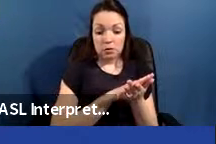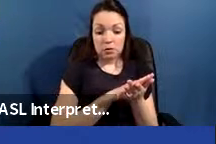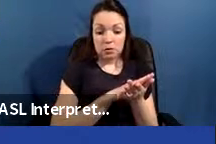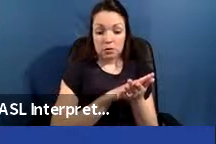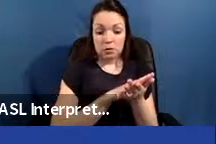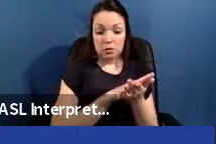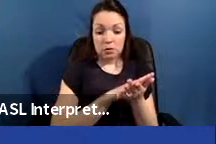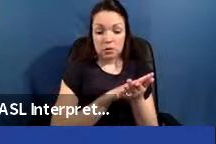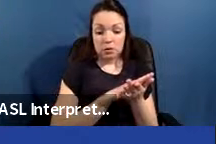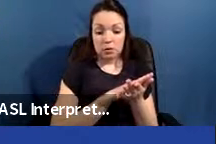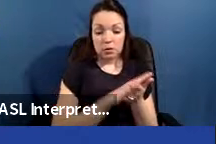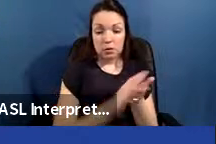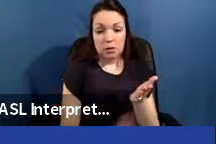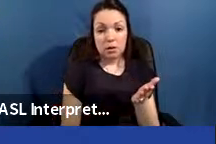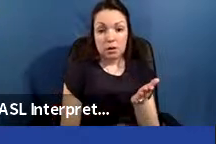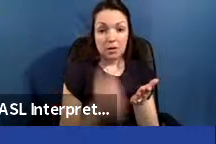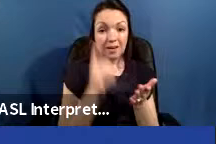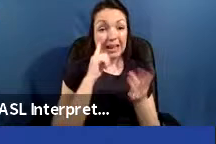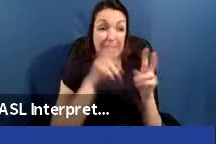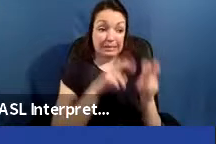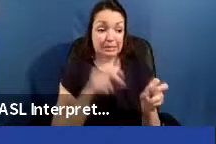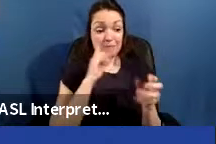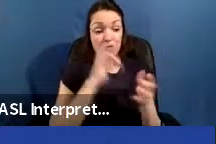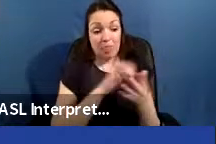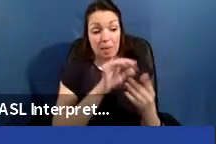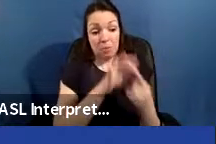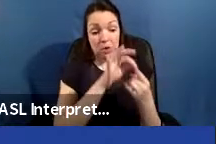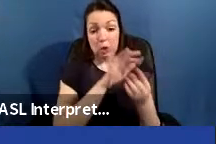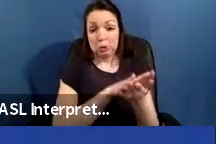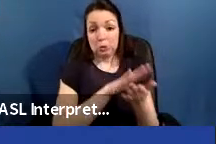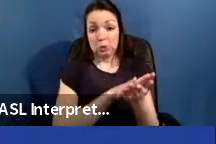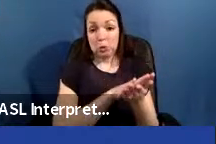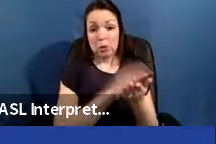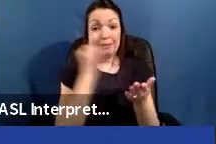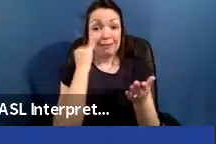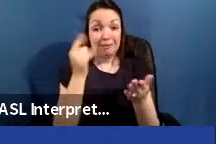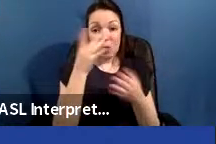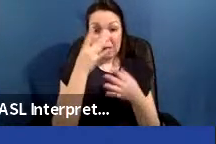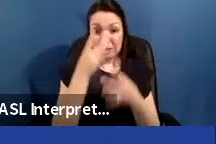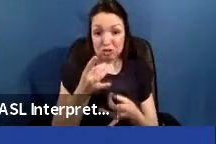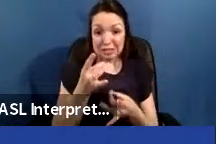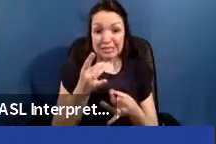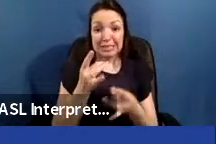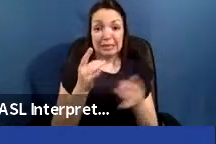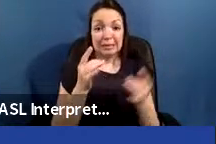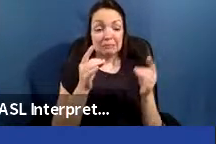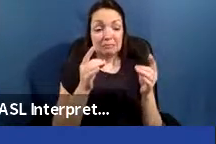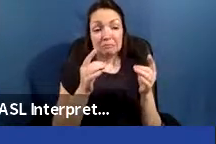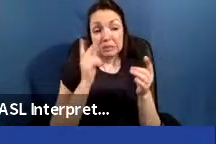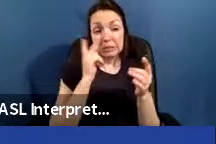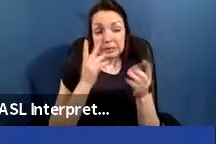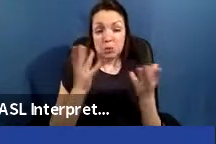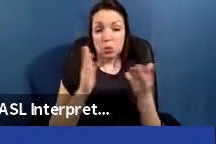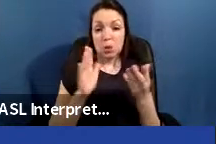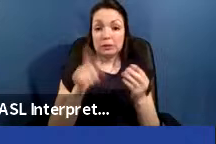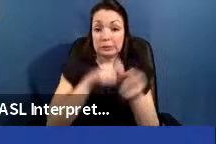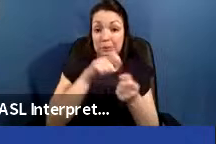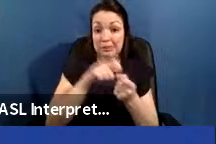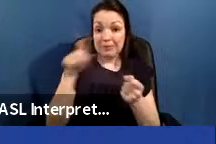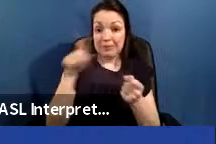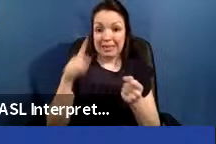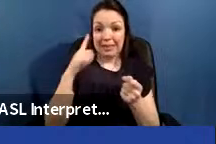in the assessment for that particular school. So if you are interested in looking at what the particular needs are for a